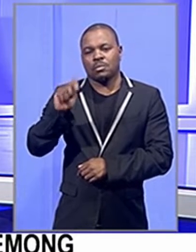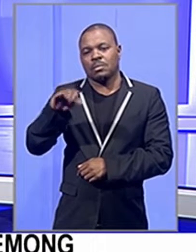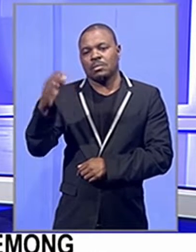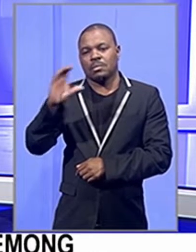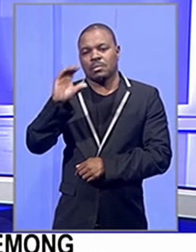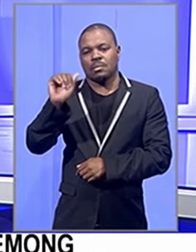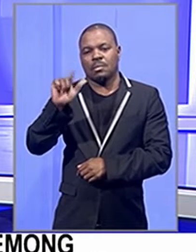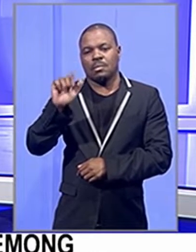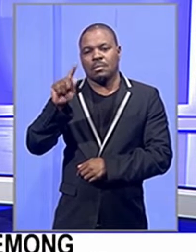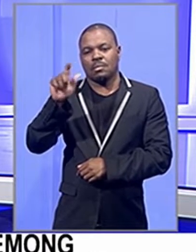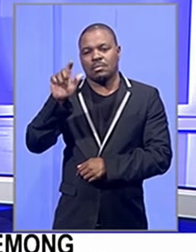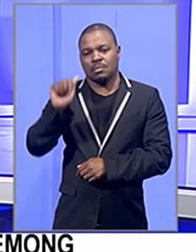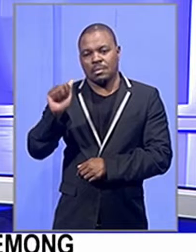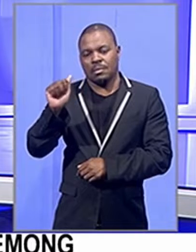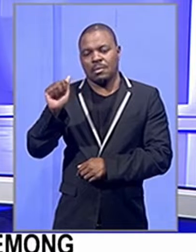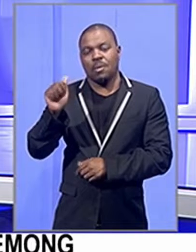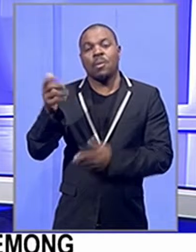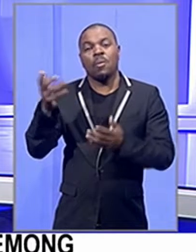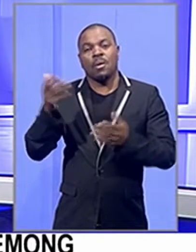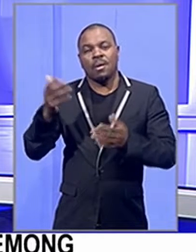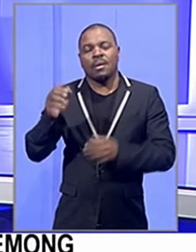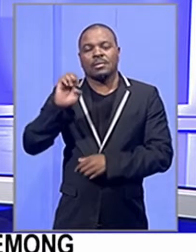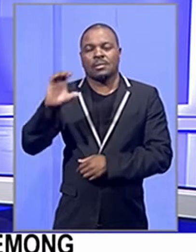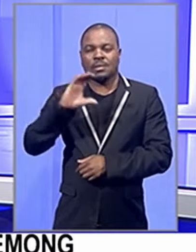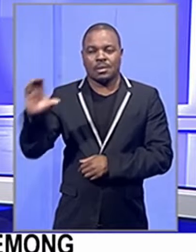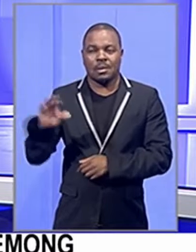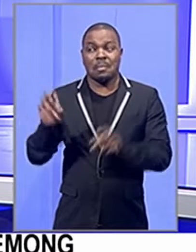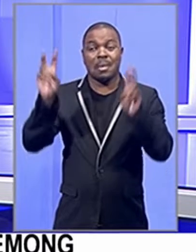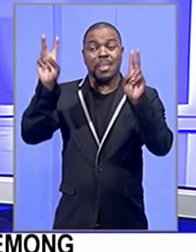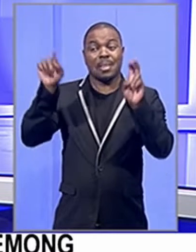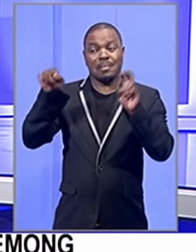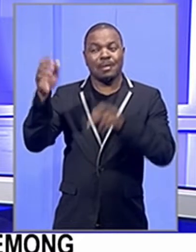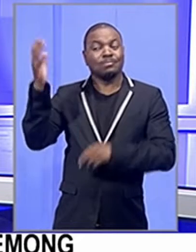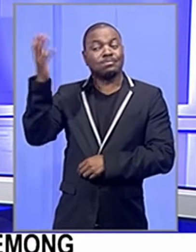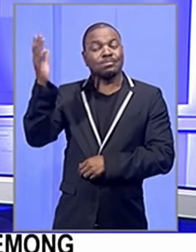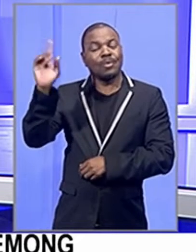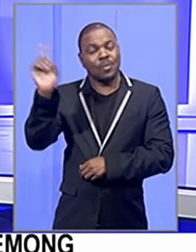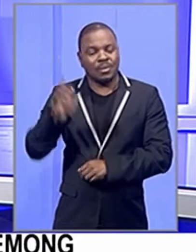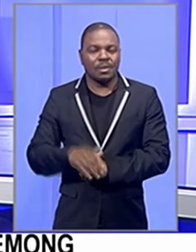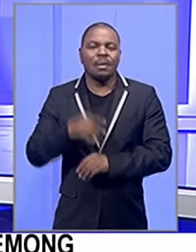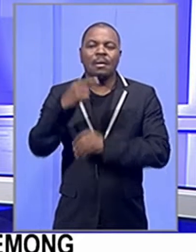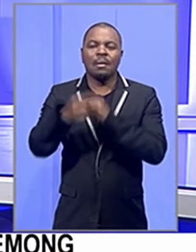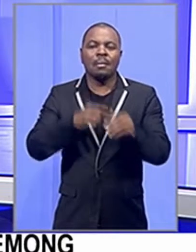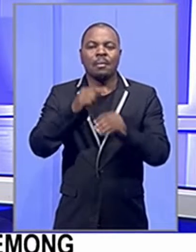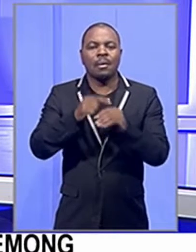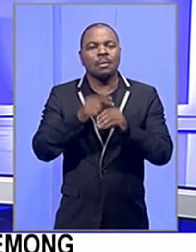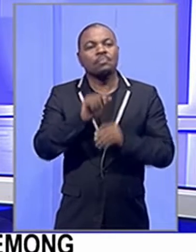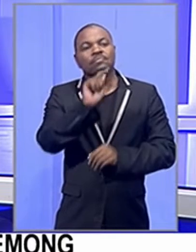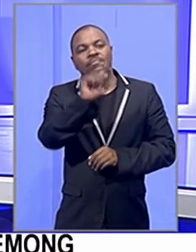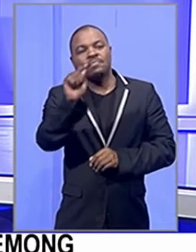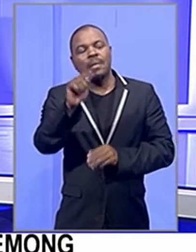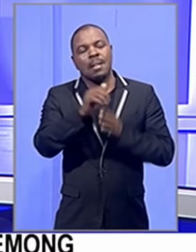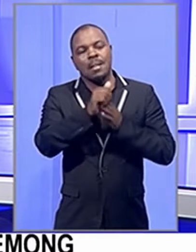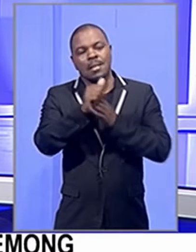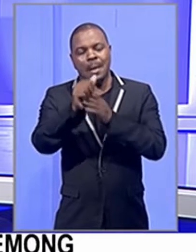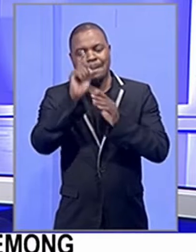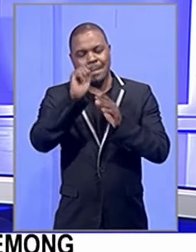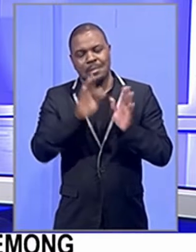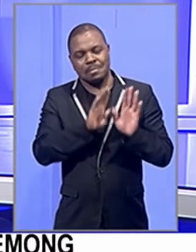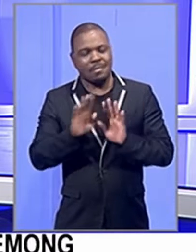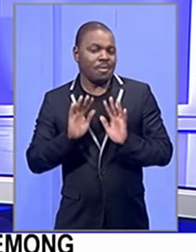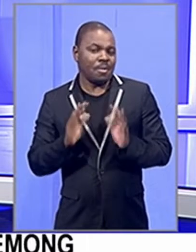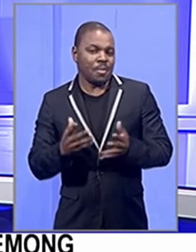lata ka kredok ka kapapu xlabe la. Tabakulu yamuletlowo, ebe eleka ga maitwaro au aswanechego abu